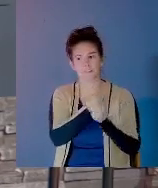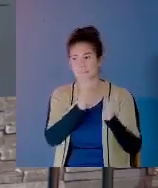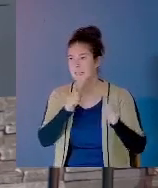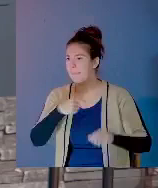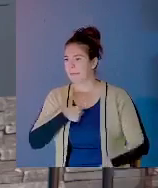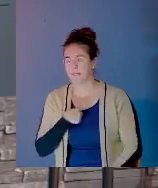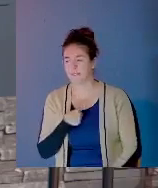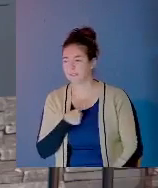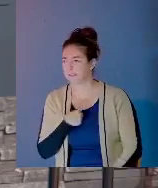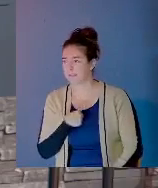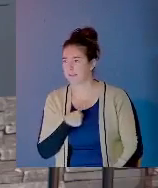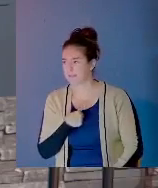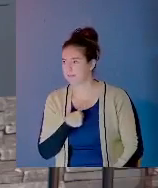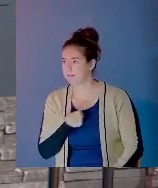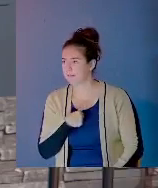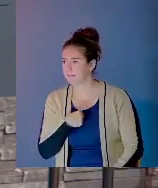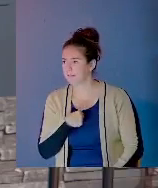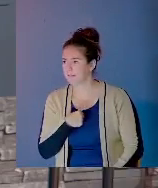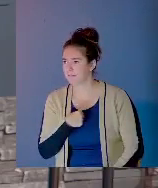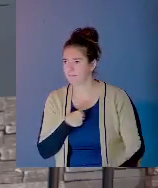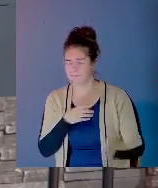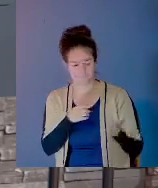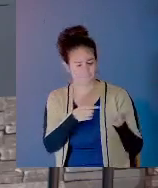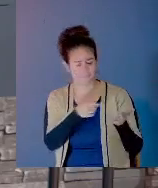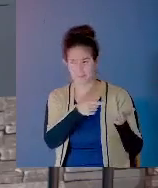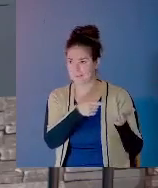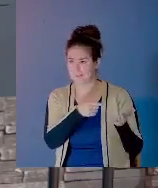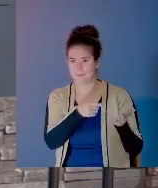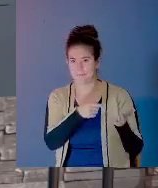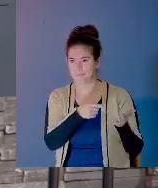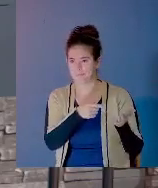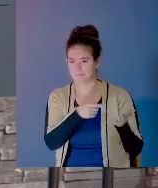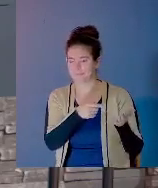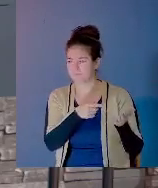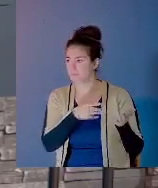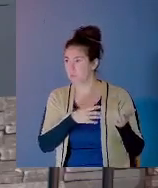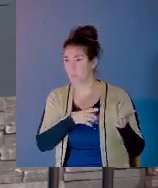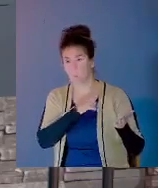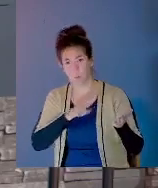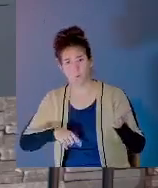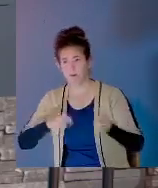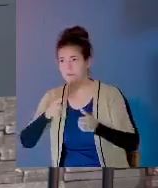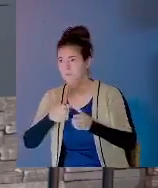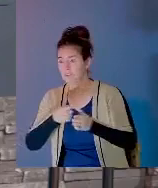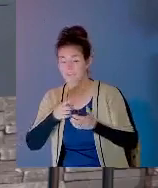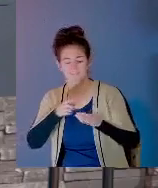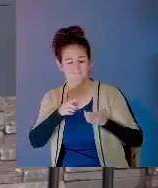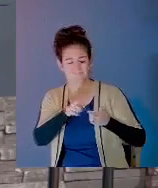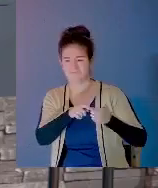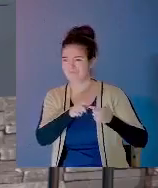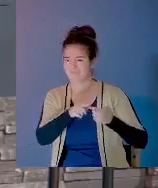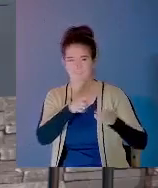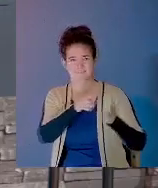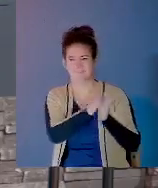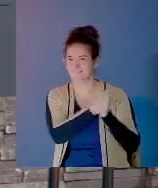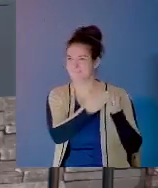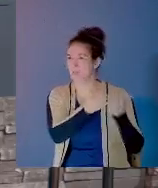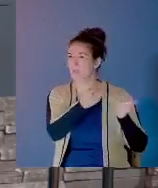that I can think of that I'm more grateful for. Awesome. Thank you. Thank you,